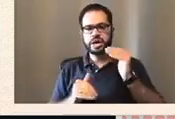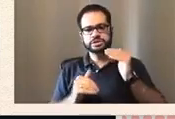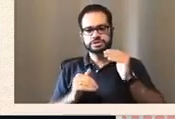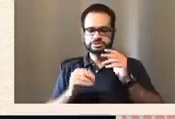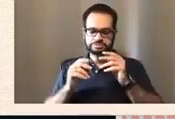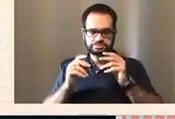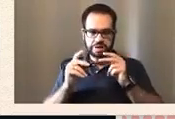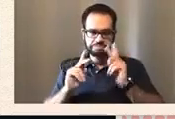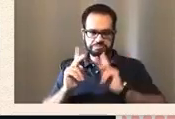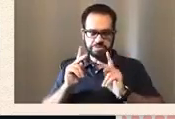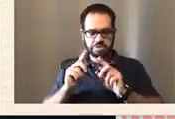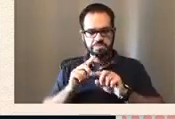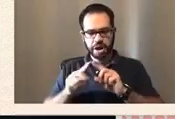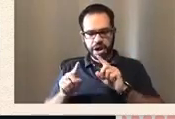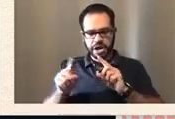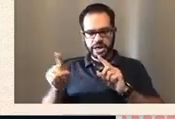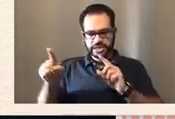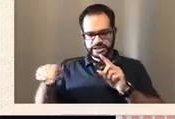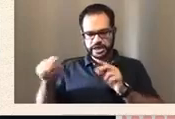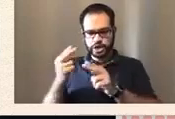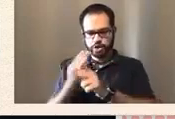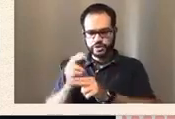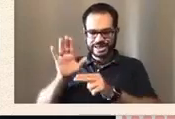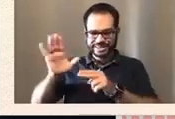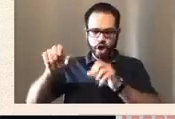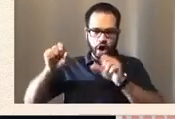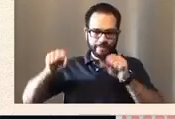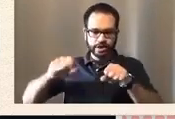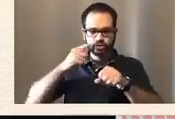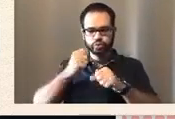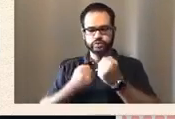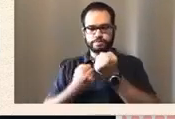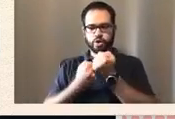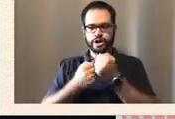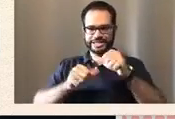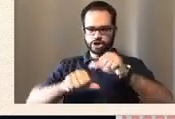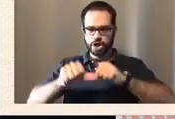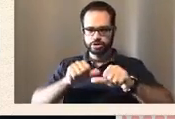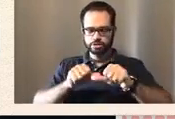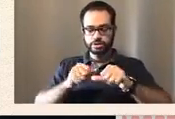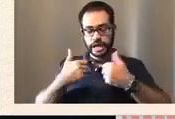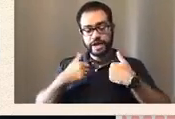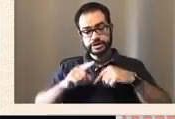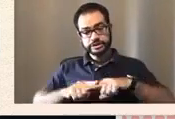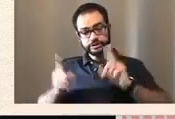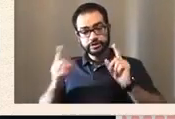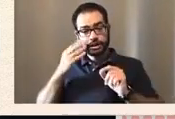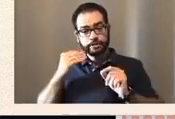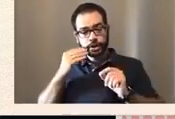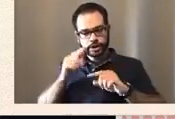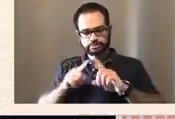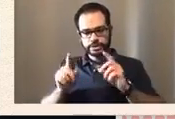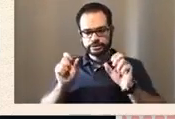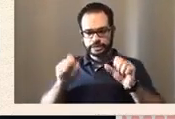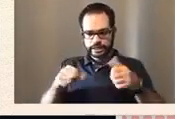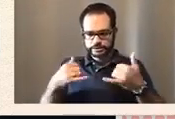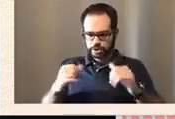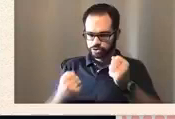used their ability to speak up for each other, despite having different experiences, to become a support